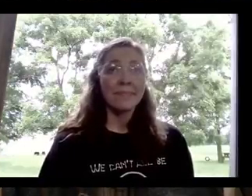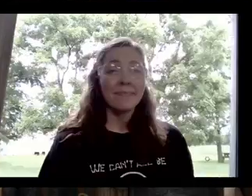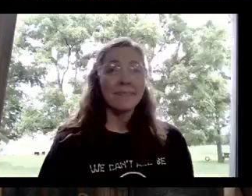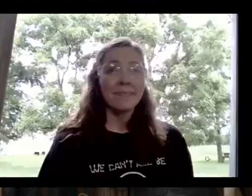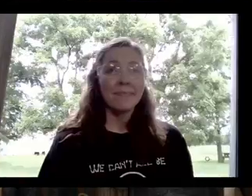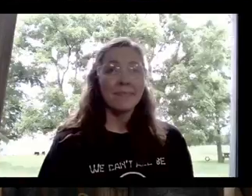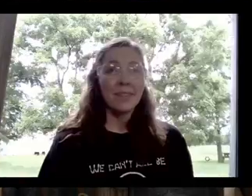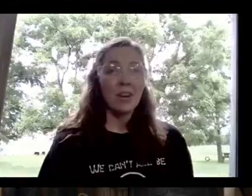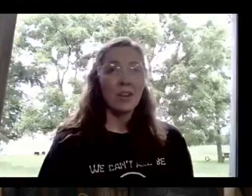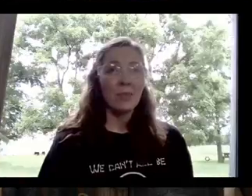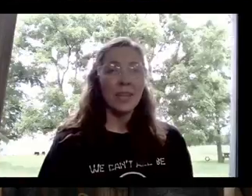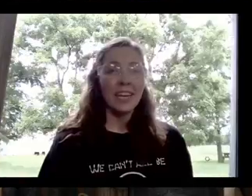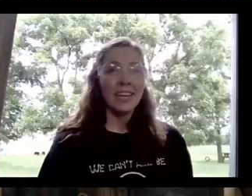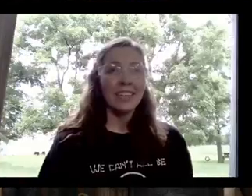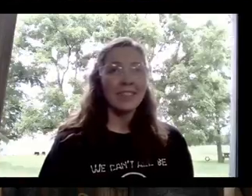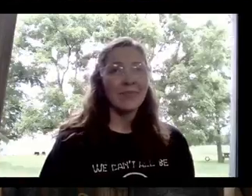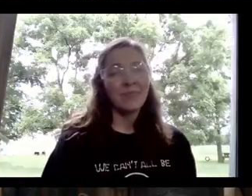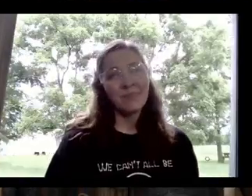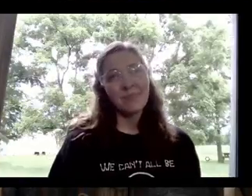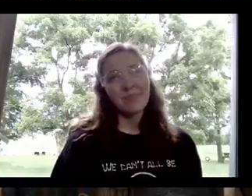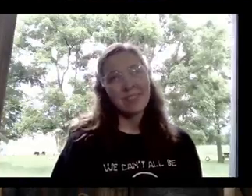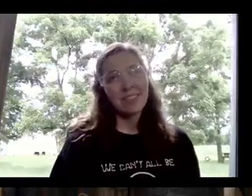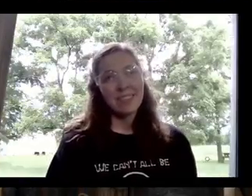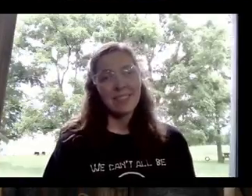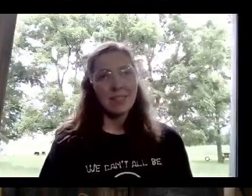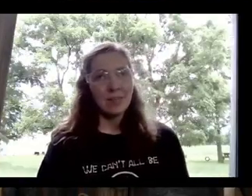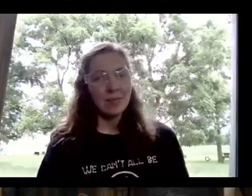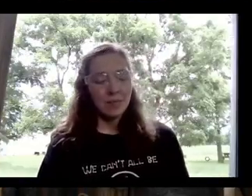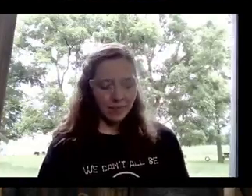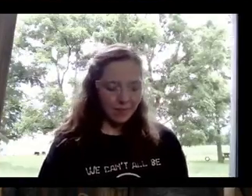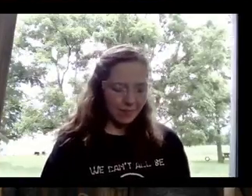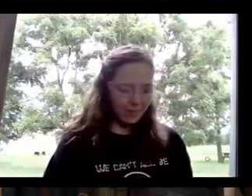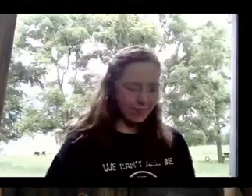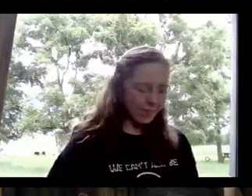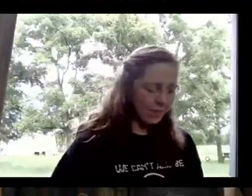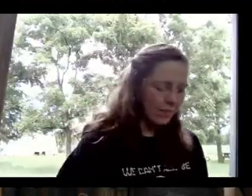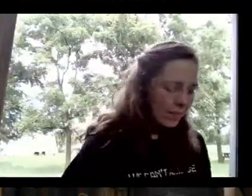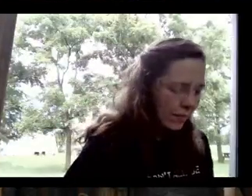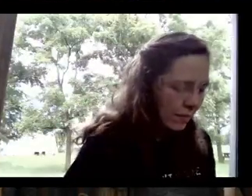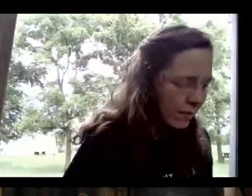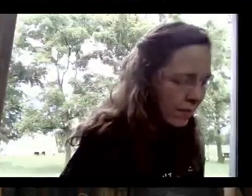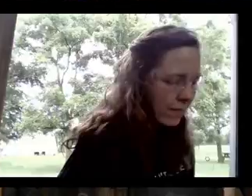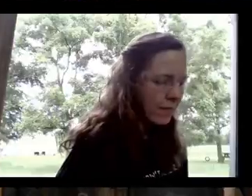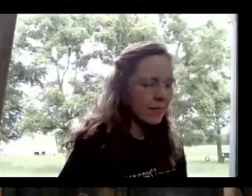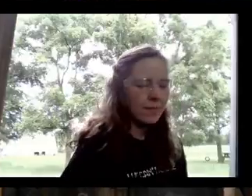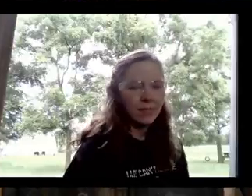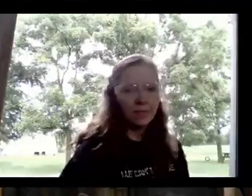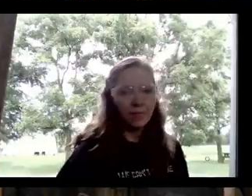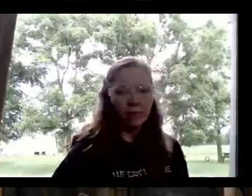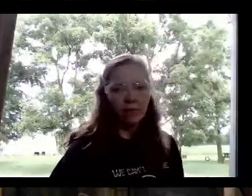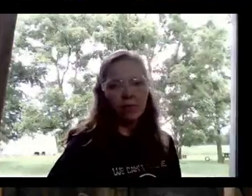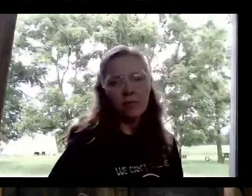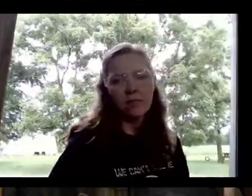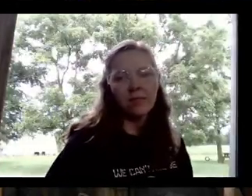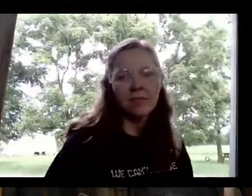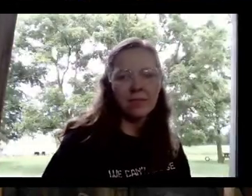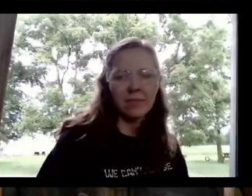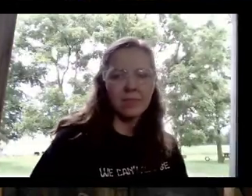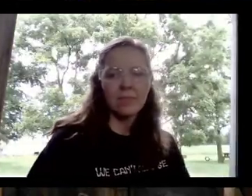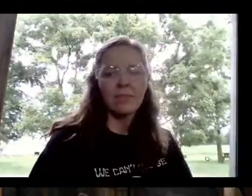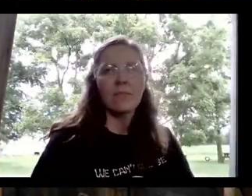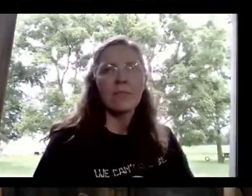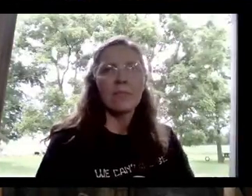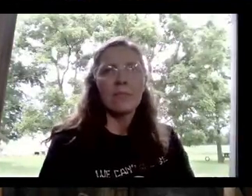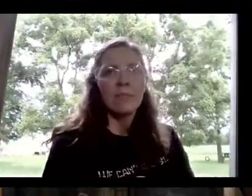gosh, I've lost my brain. There's a hearth bunch. Plate. I've got a copper hearth plate, another one of those to do. I've